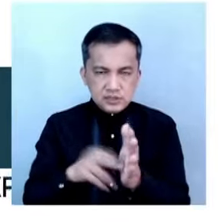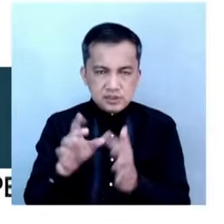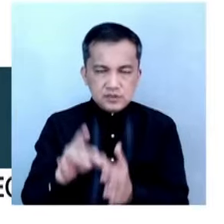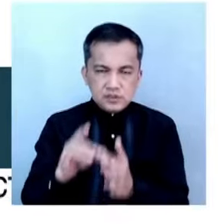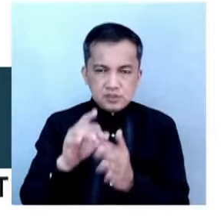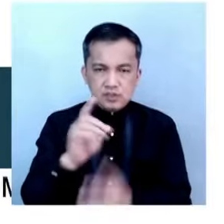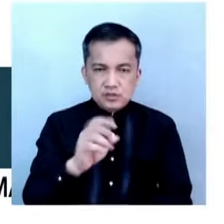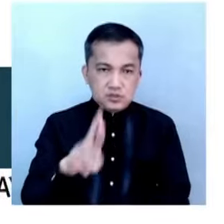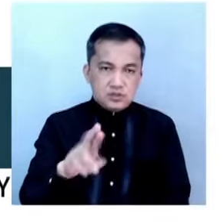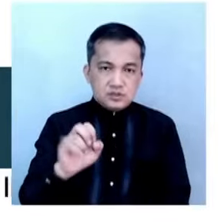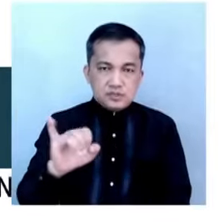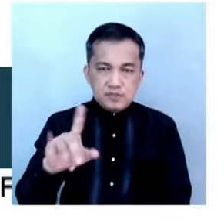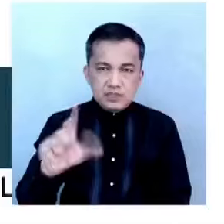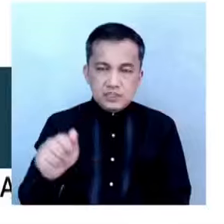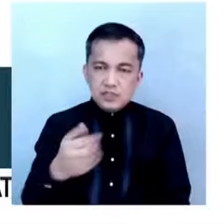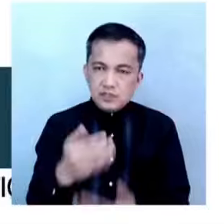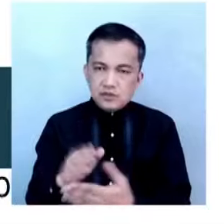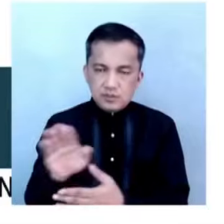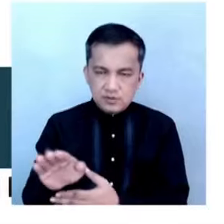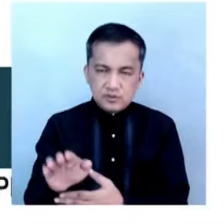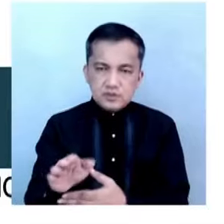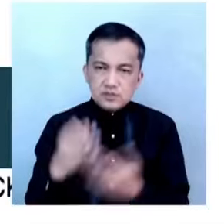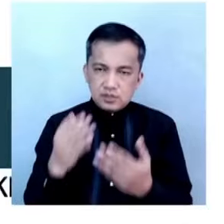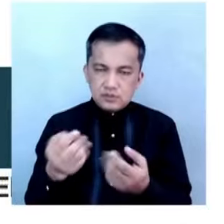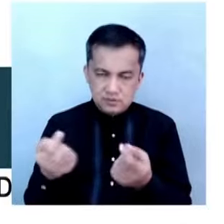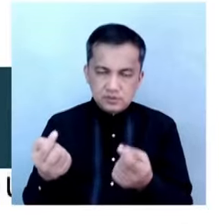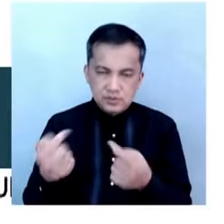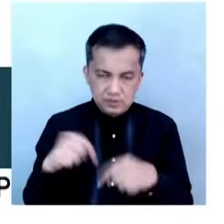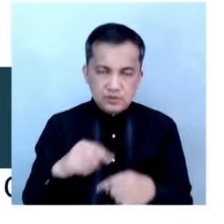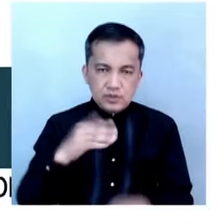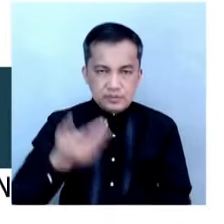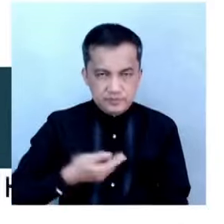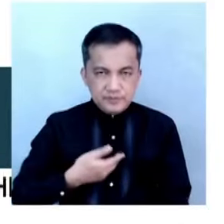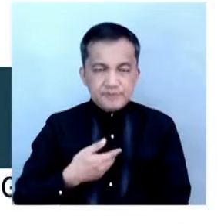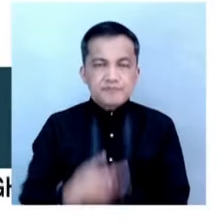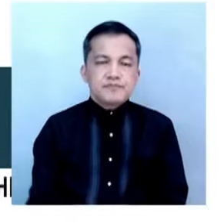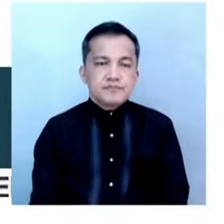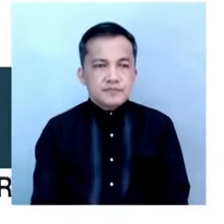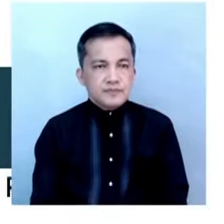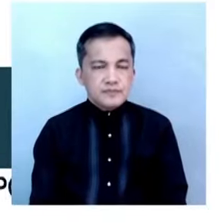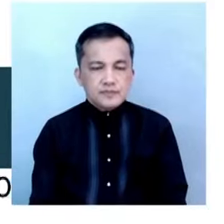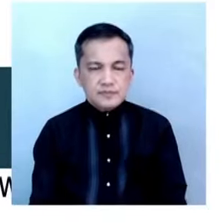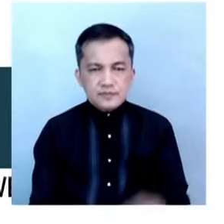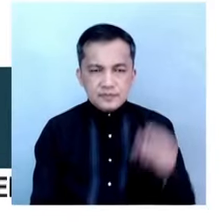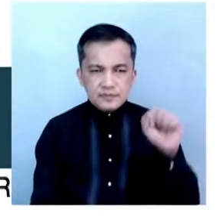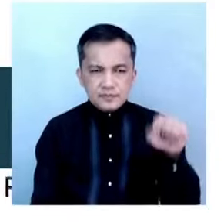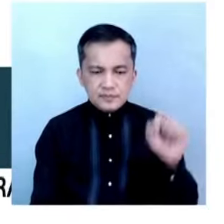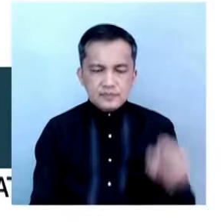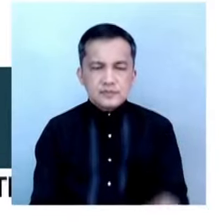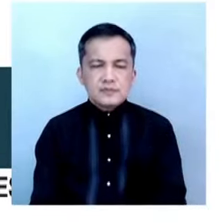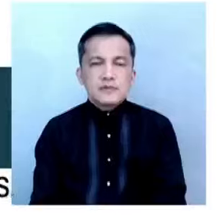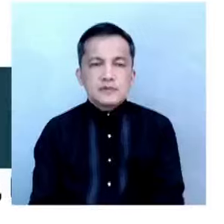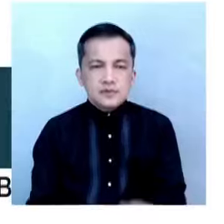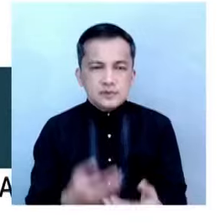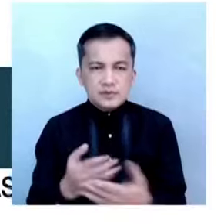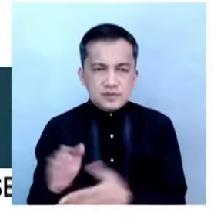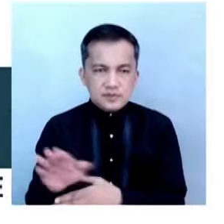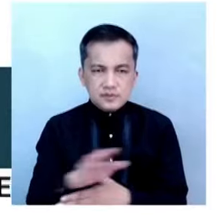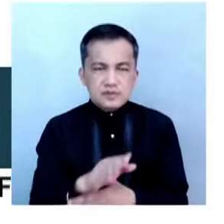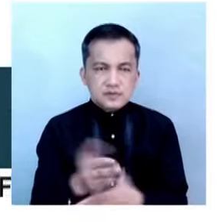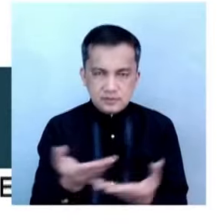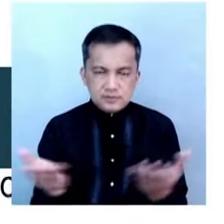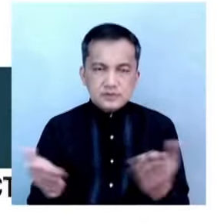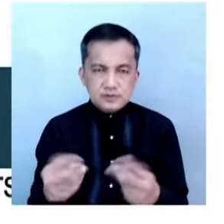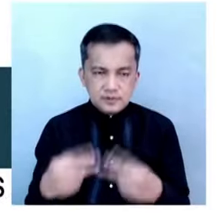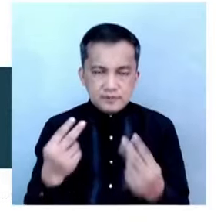good afternoon to you. Thank you for joining us today and welcome to the program. Yes, good afternoon, Ms. Carmina, and good afternoon to our listeners.